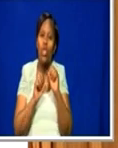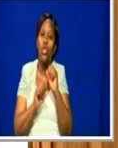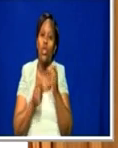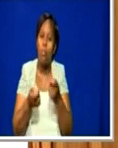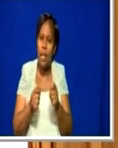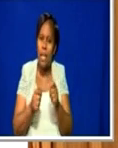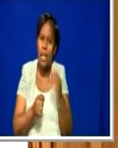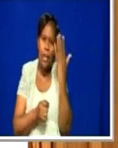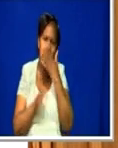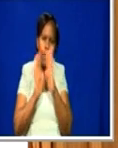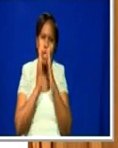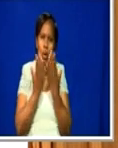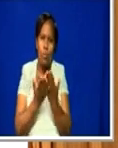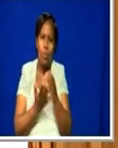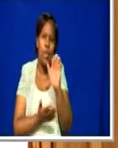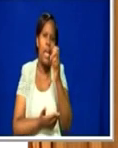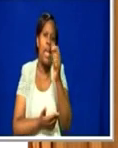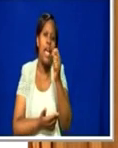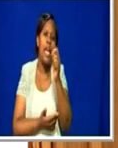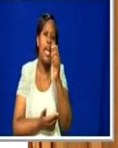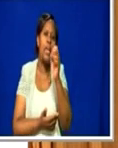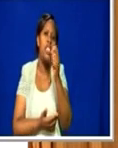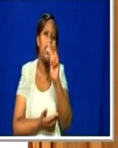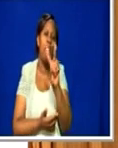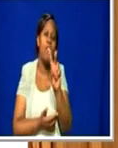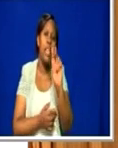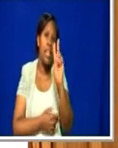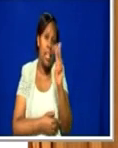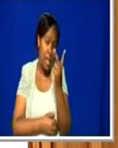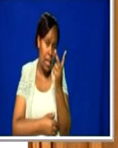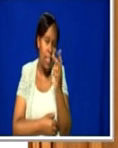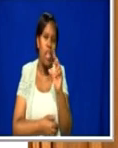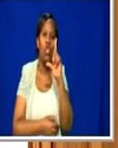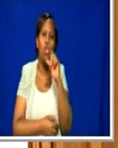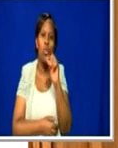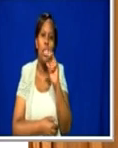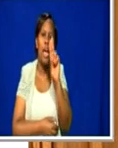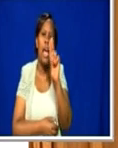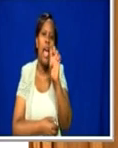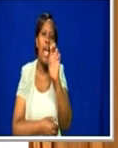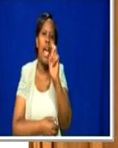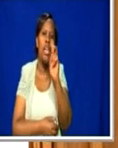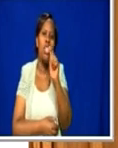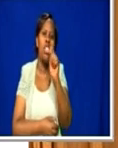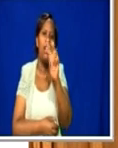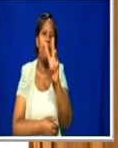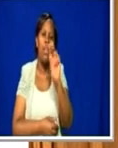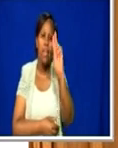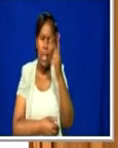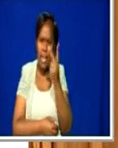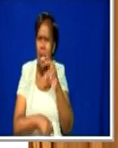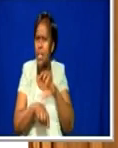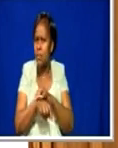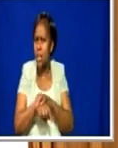on Facebook, Edu channel. That is Edu TV Kenya. And of course, on Twitter, Edu TV Kenya. And of course, you can